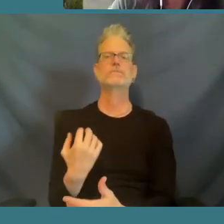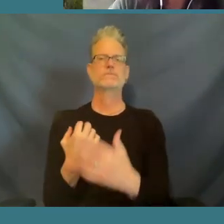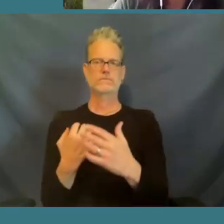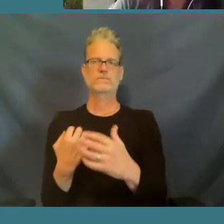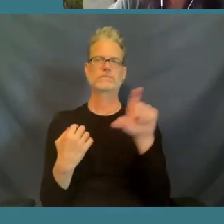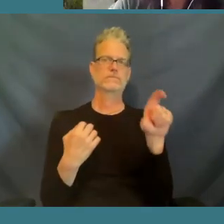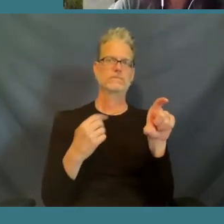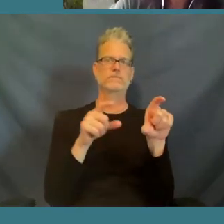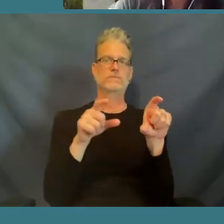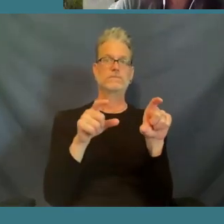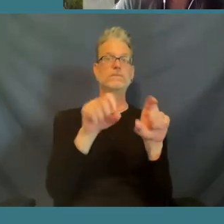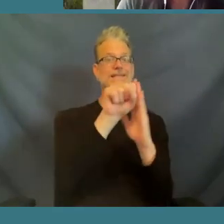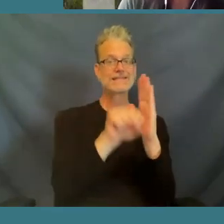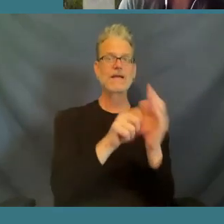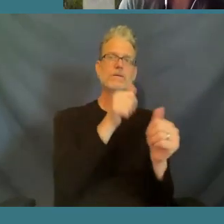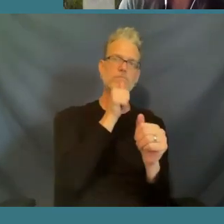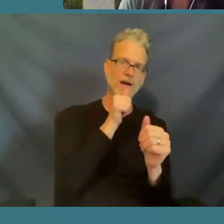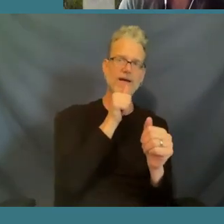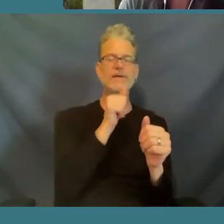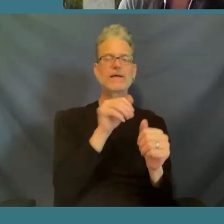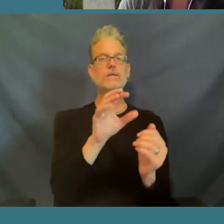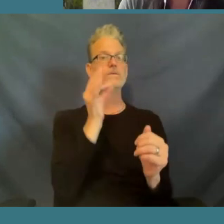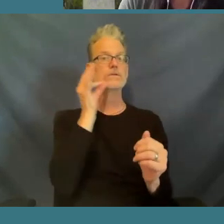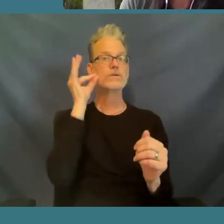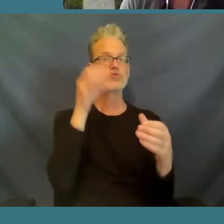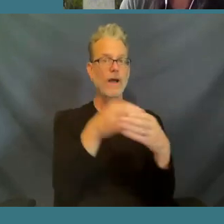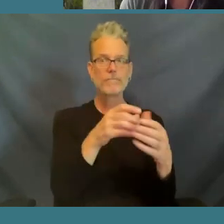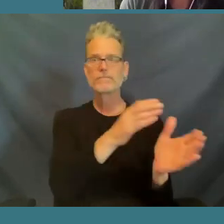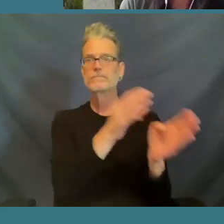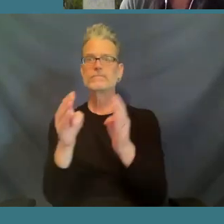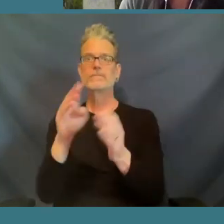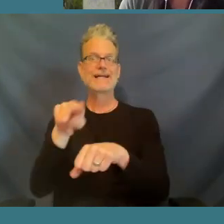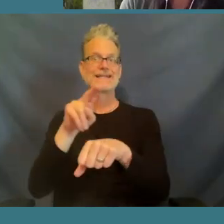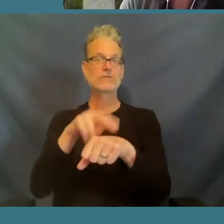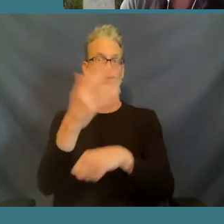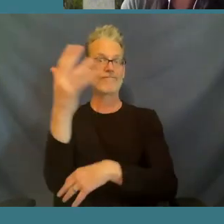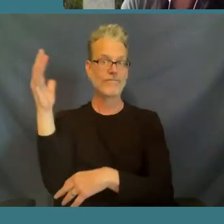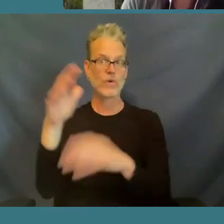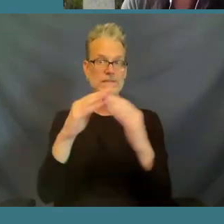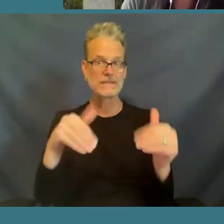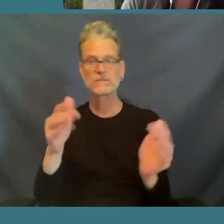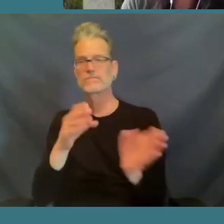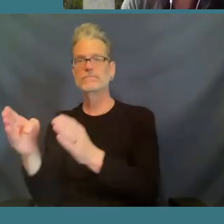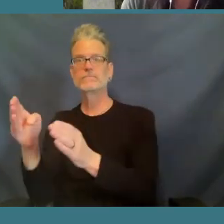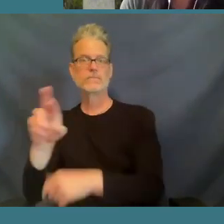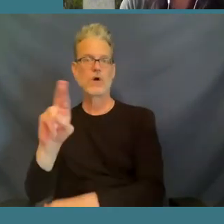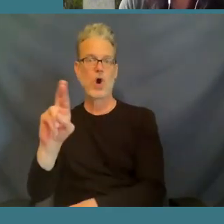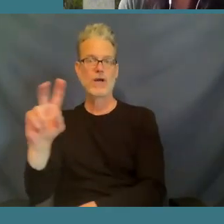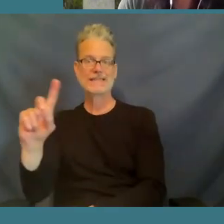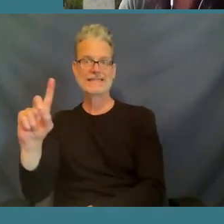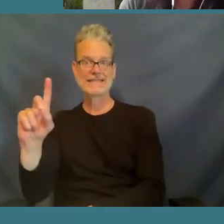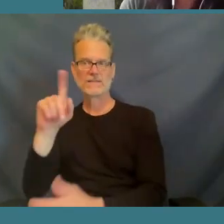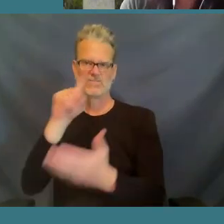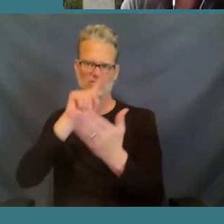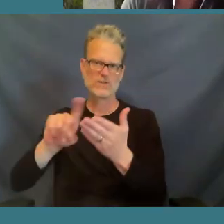private, and tribal forestry, national forest system, research and development, and business operations.